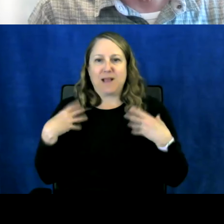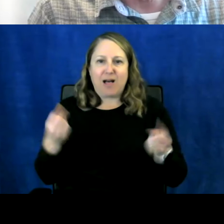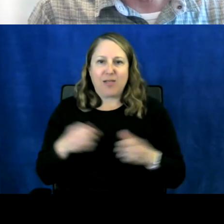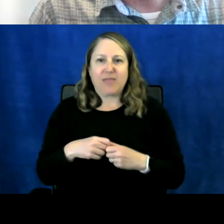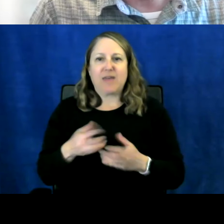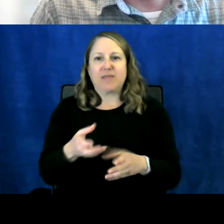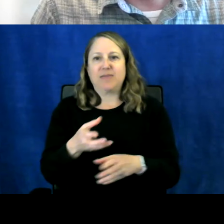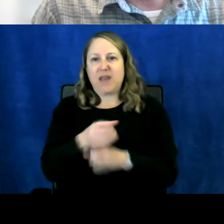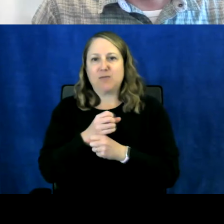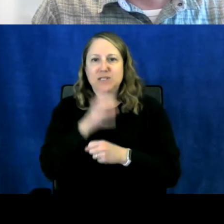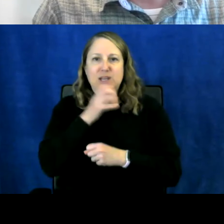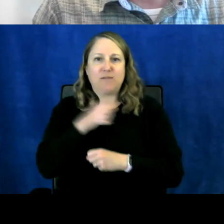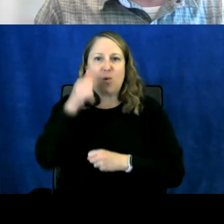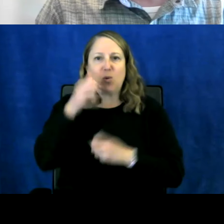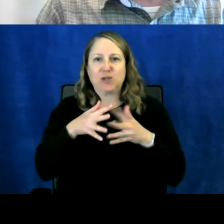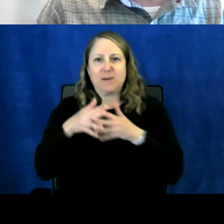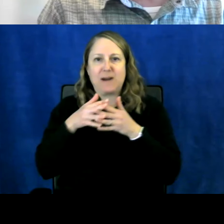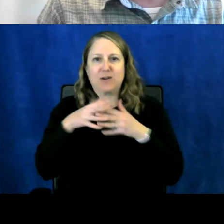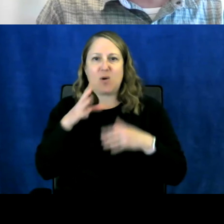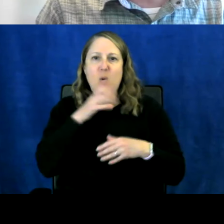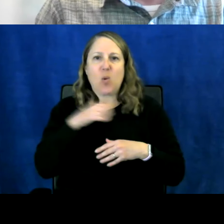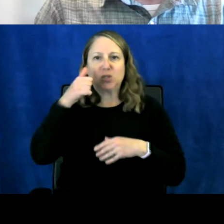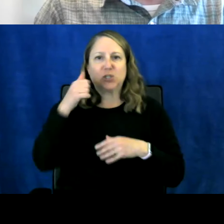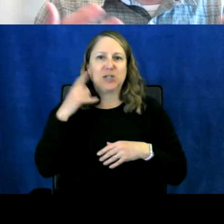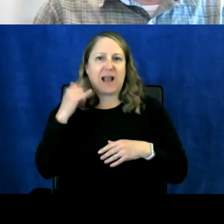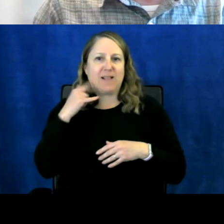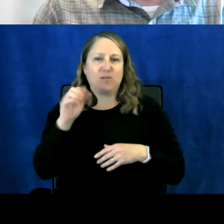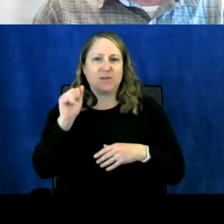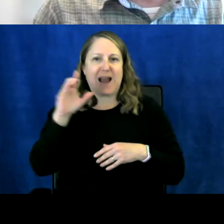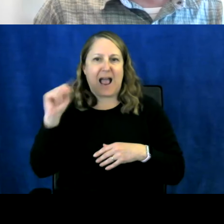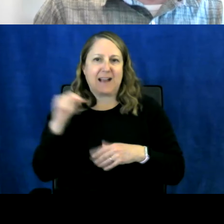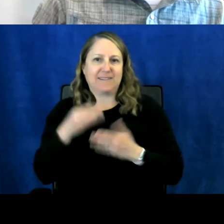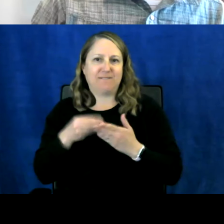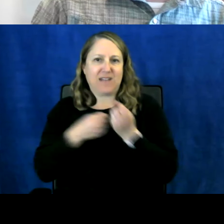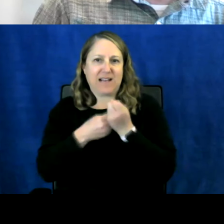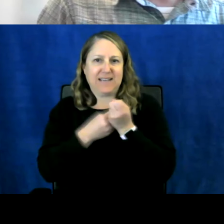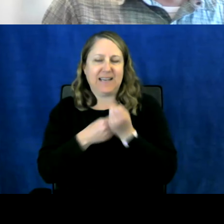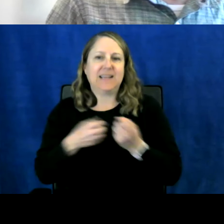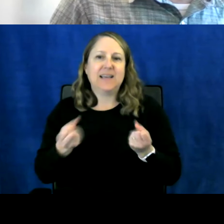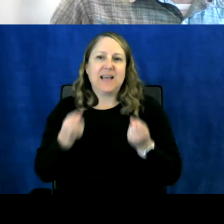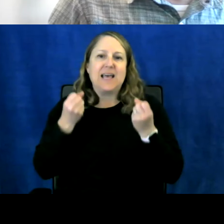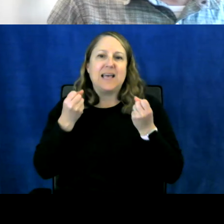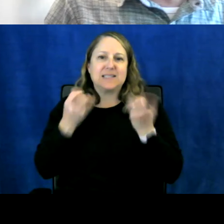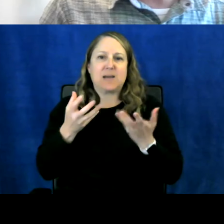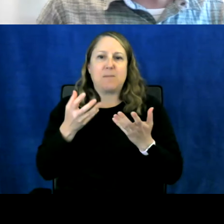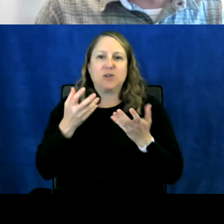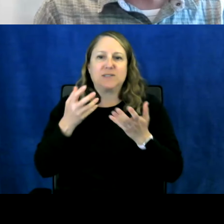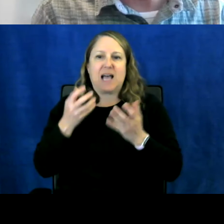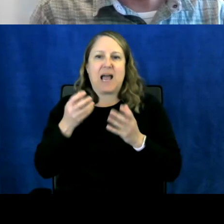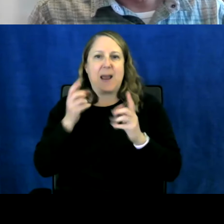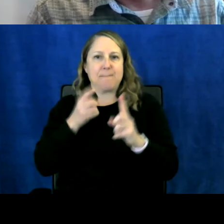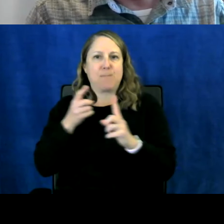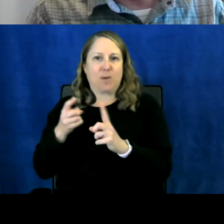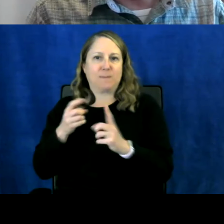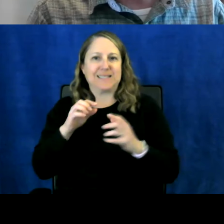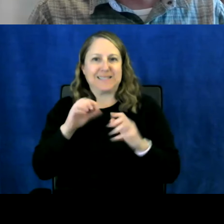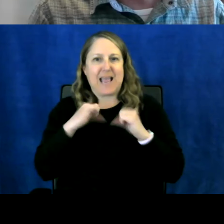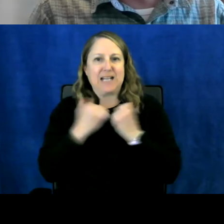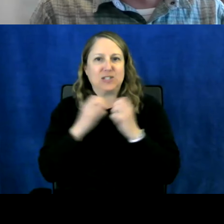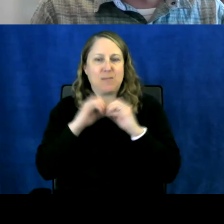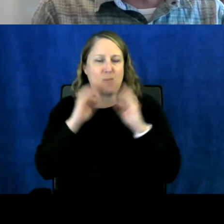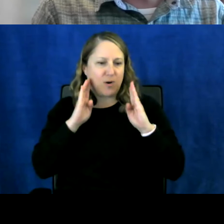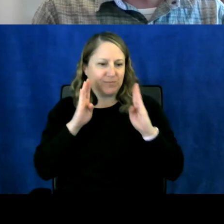receive Older Americans and Older Californians Act funding. It's a multi-purpose agency that is more in tune with